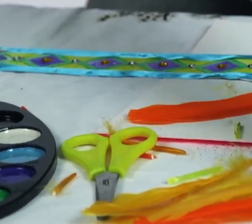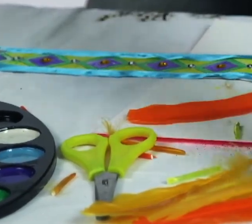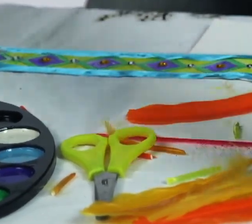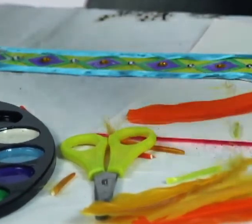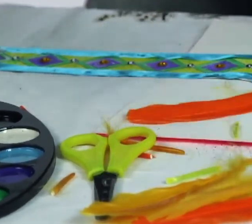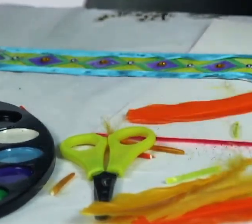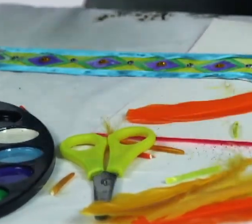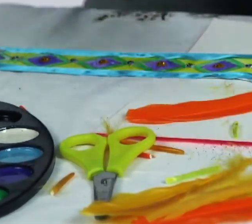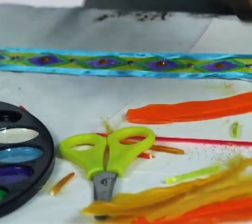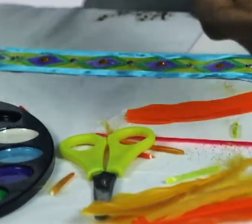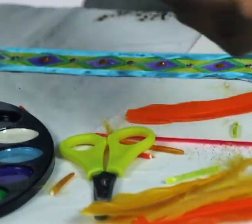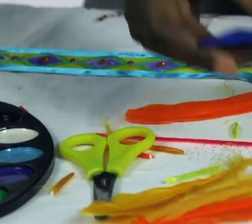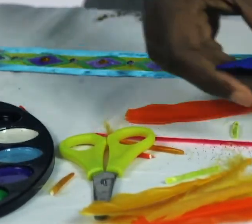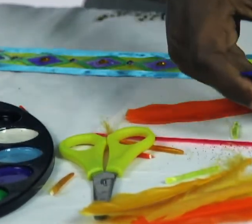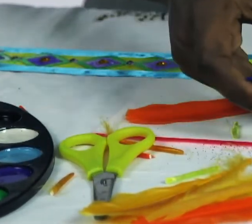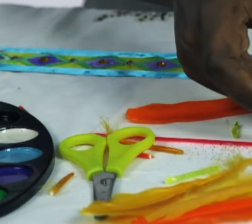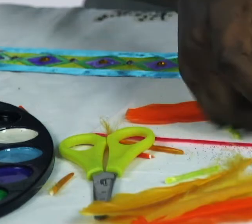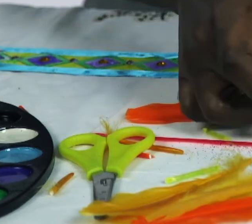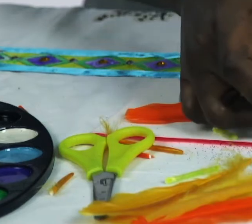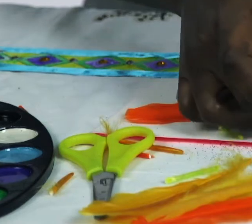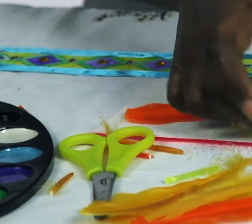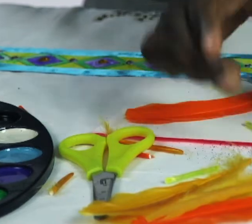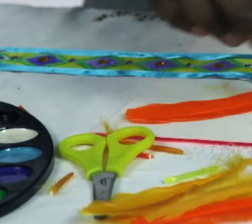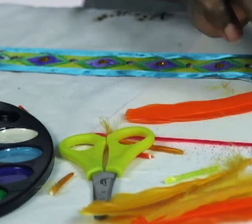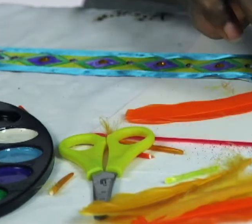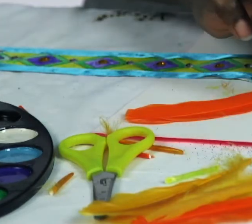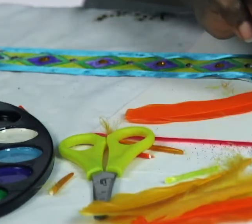Let's get our blue in there.